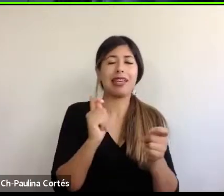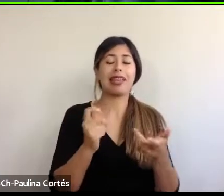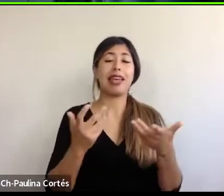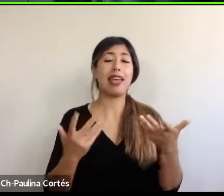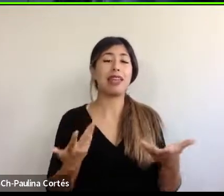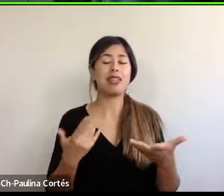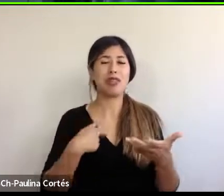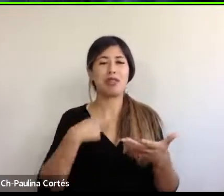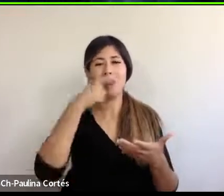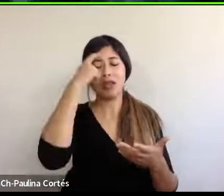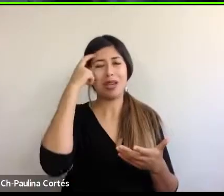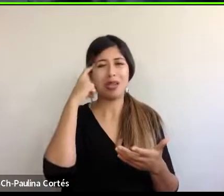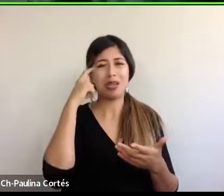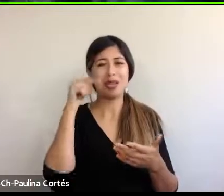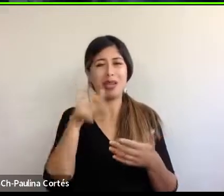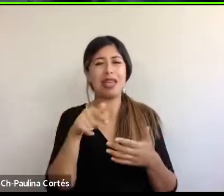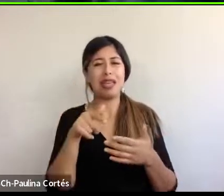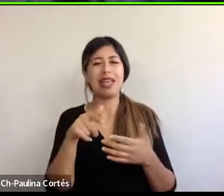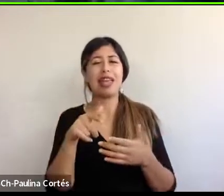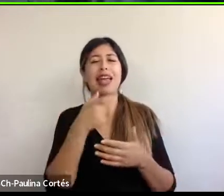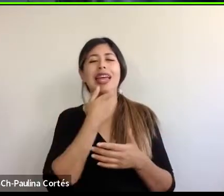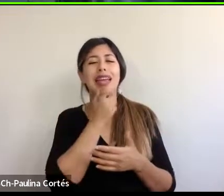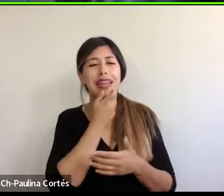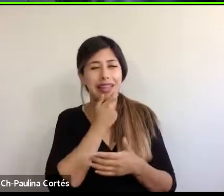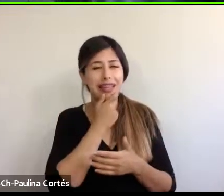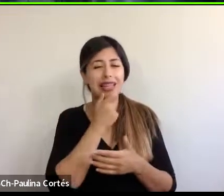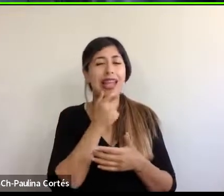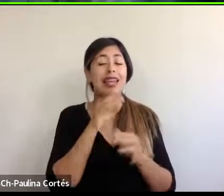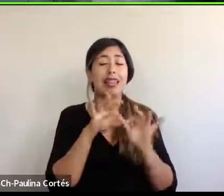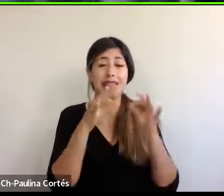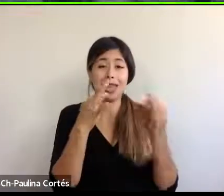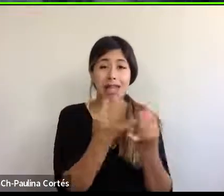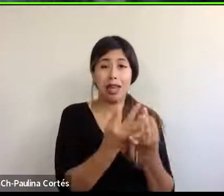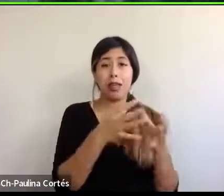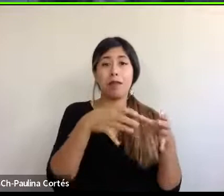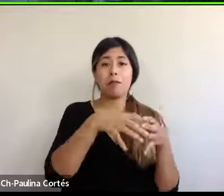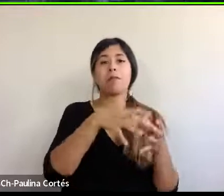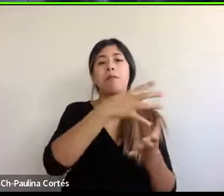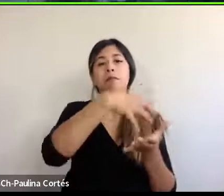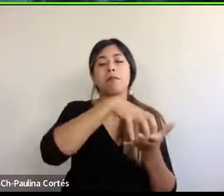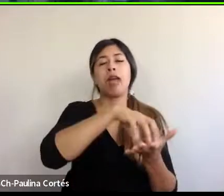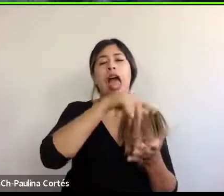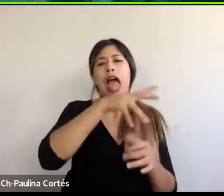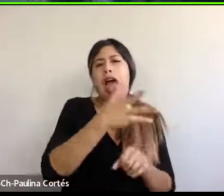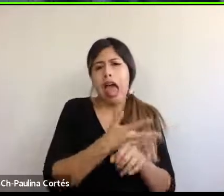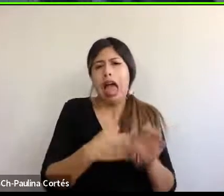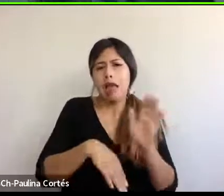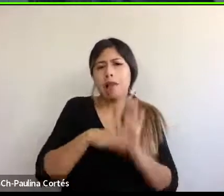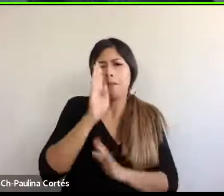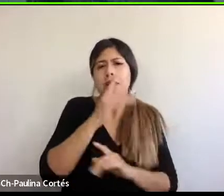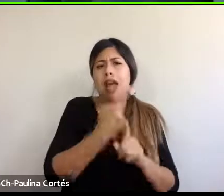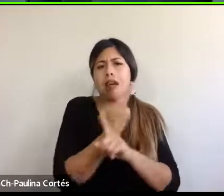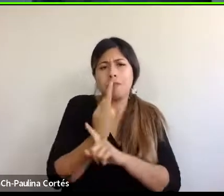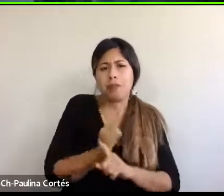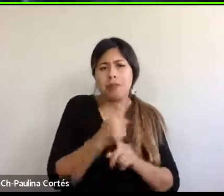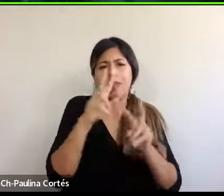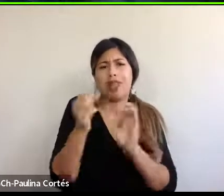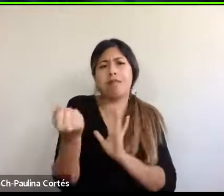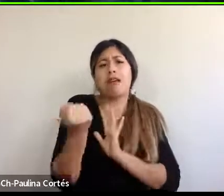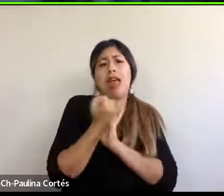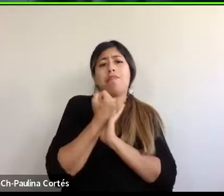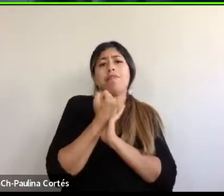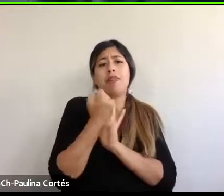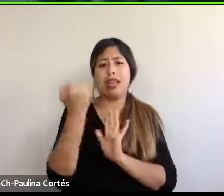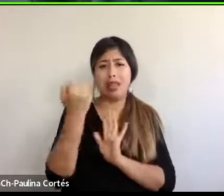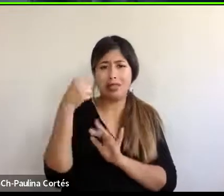in the United States, there's a lot more talk on impact of a film. And in the Netherlands, it's sort of starting to. You have this basically